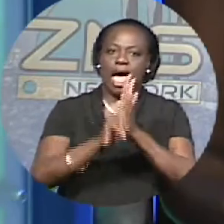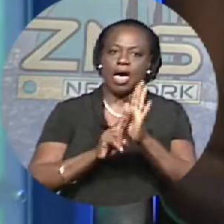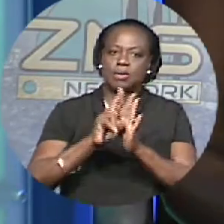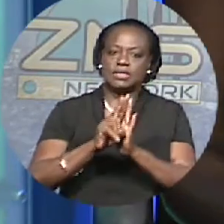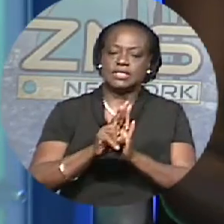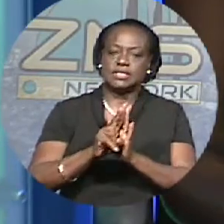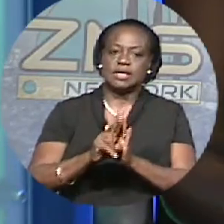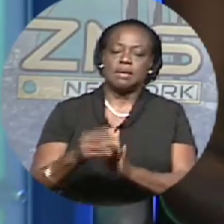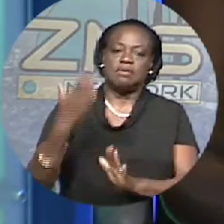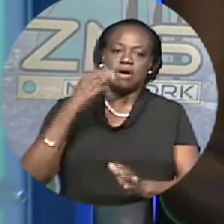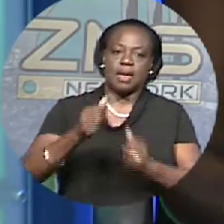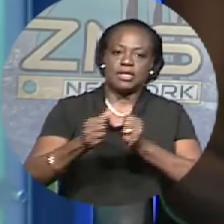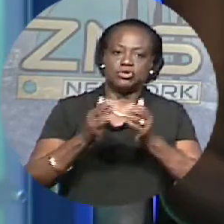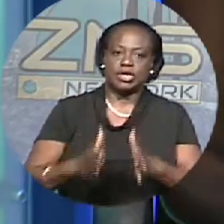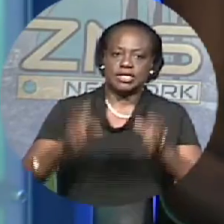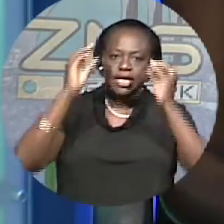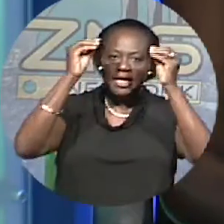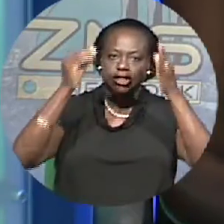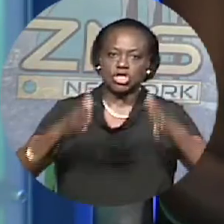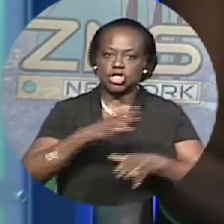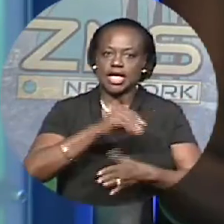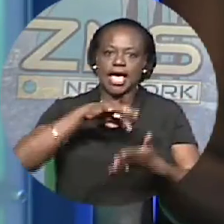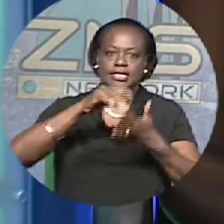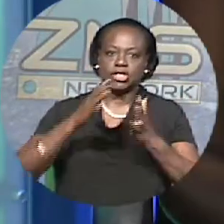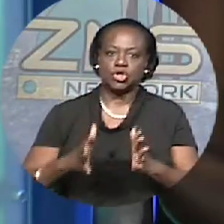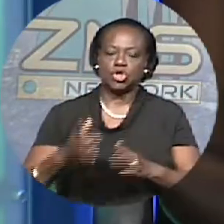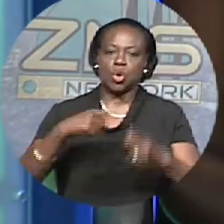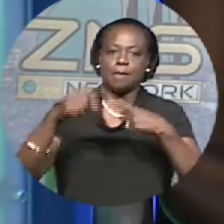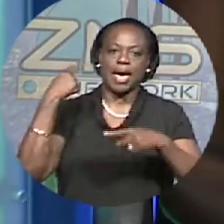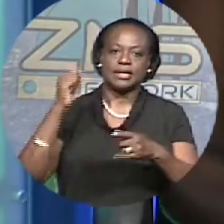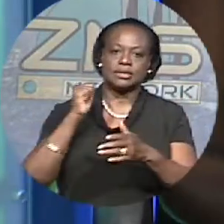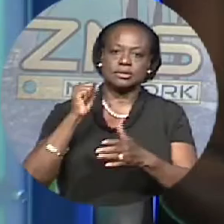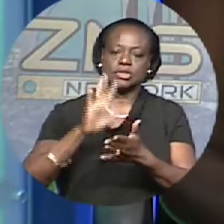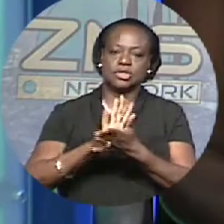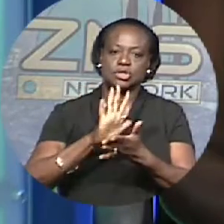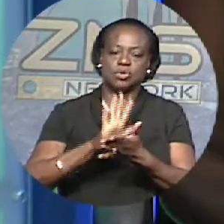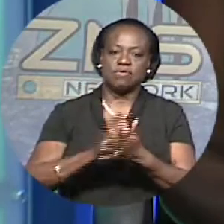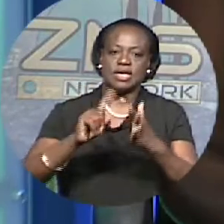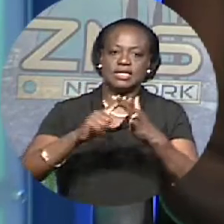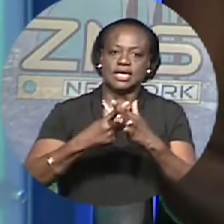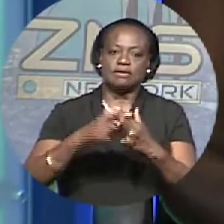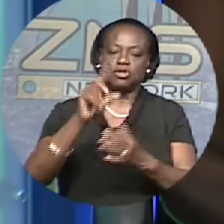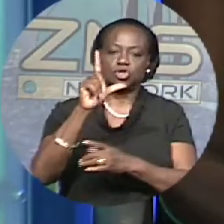before administrators, teachers, and of course students return to the classrooms for the start of the